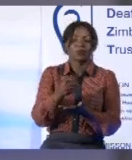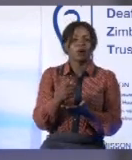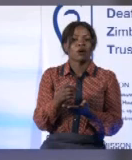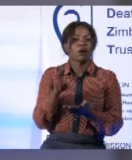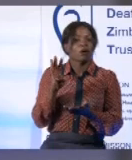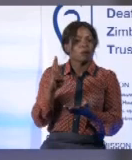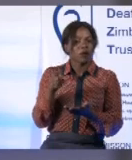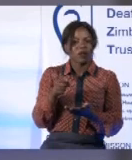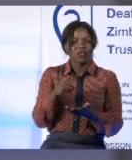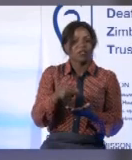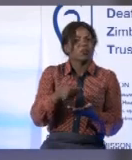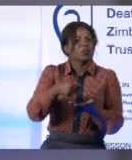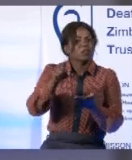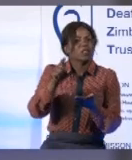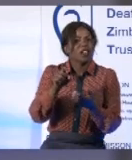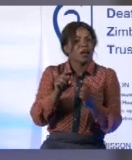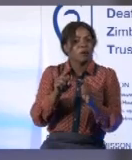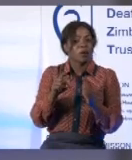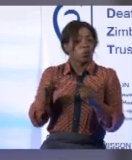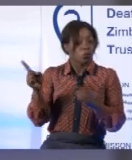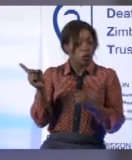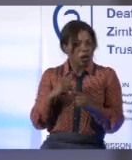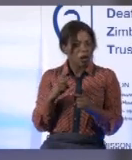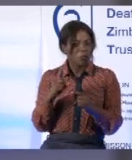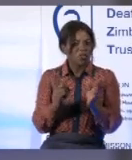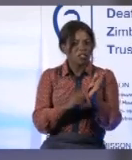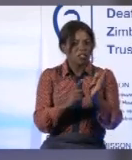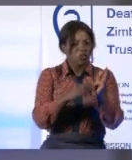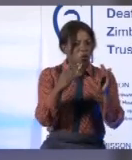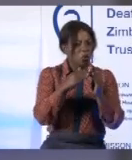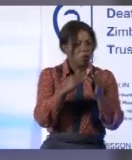I don't bring my clients home.